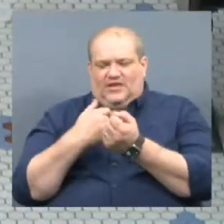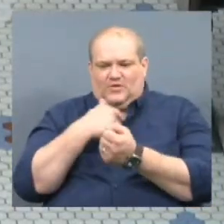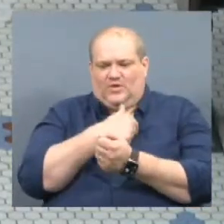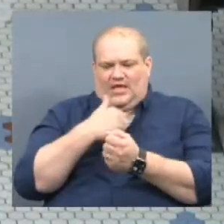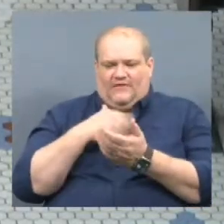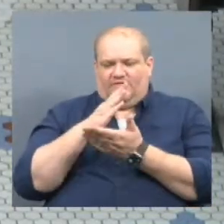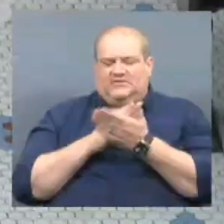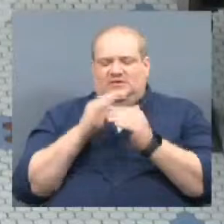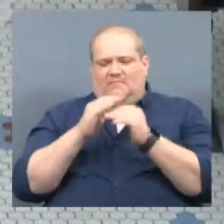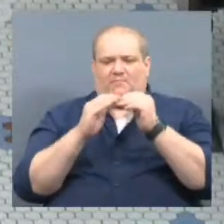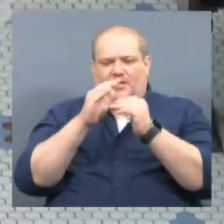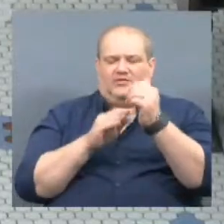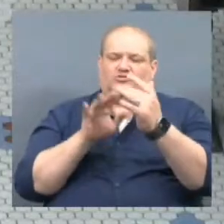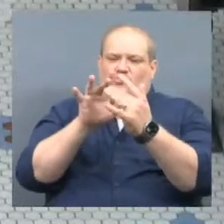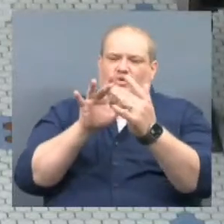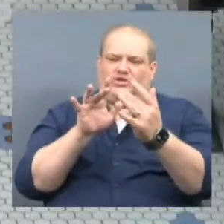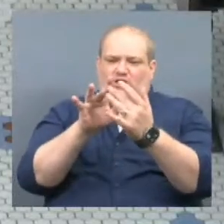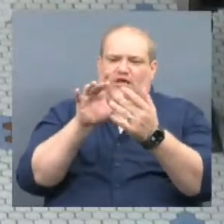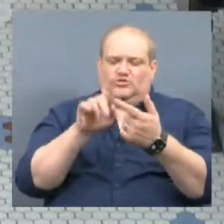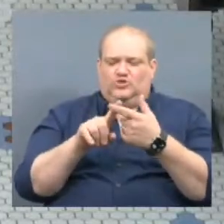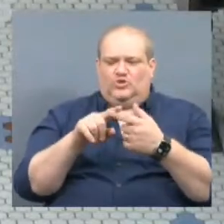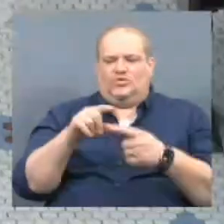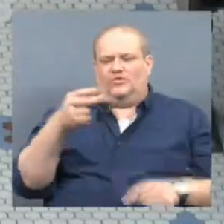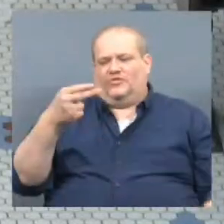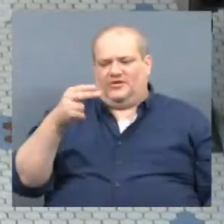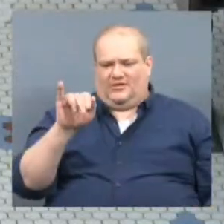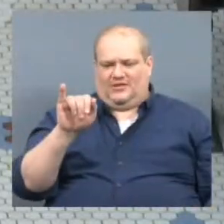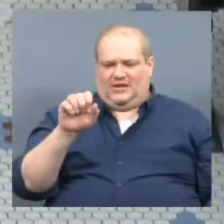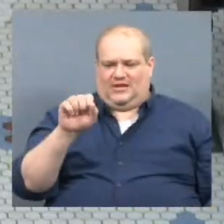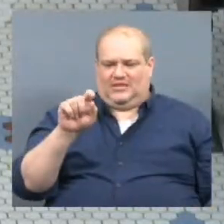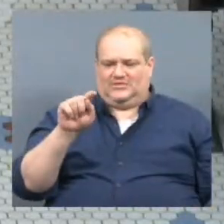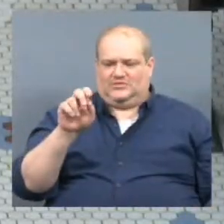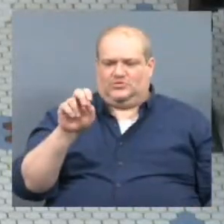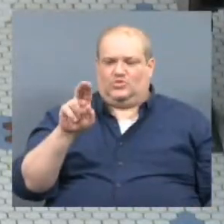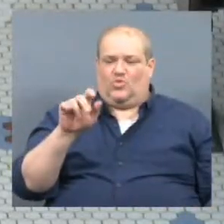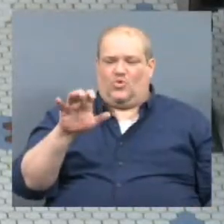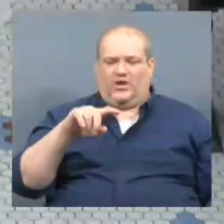some builders that reached out to the historic, whoever does the zoning.